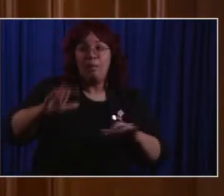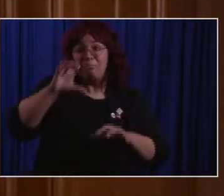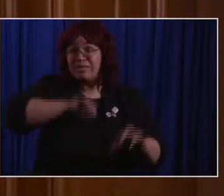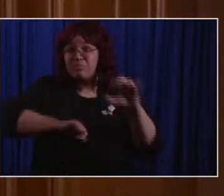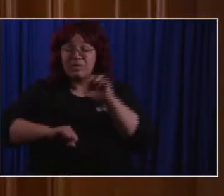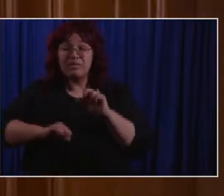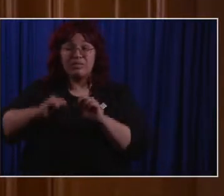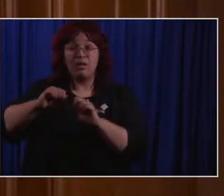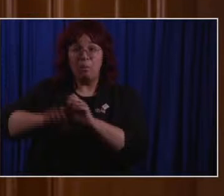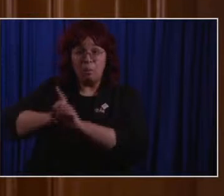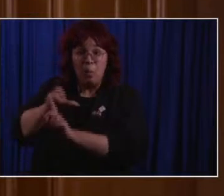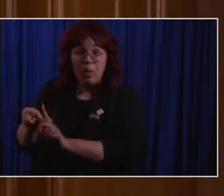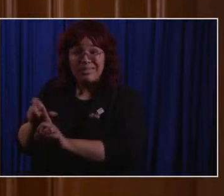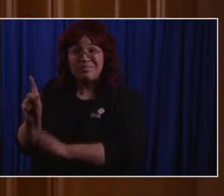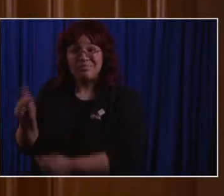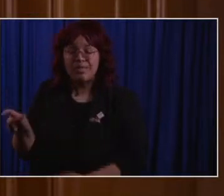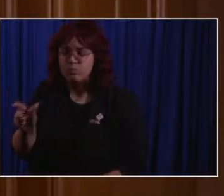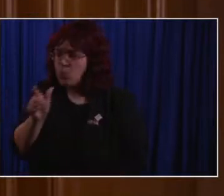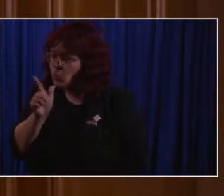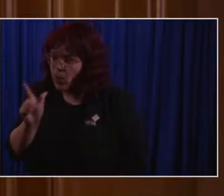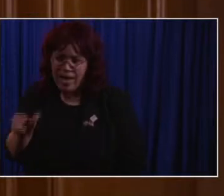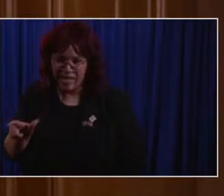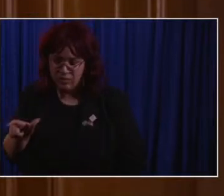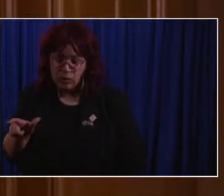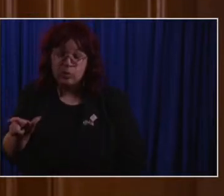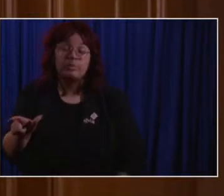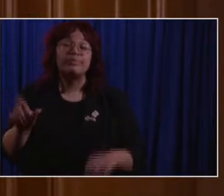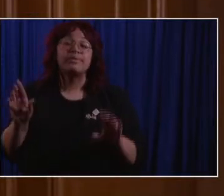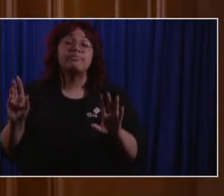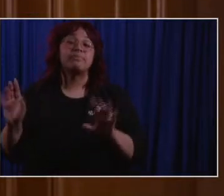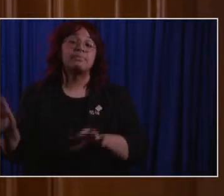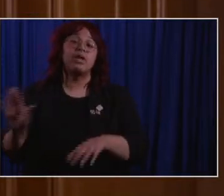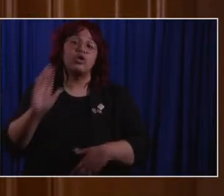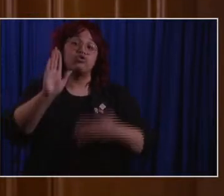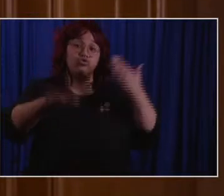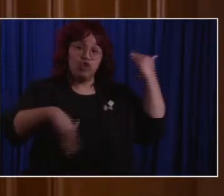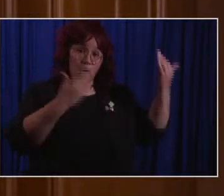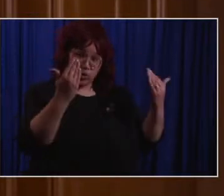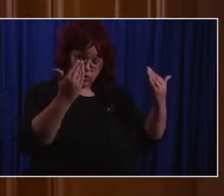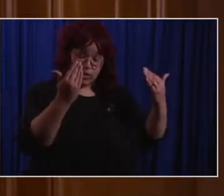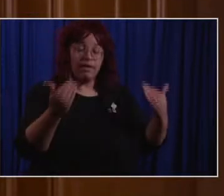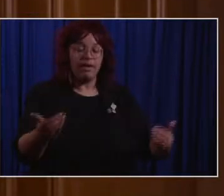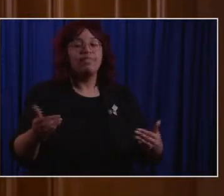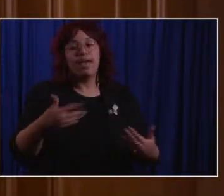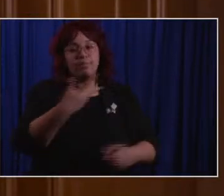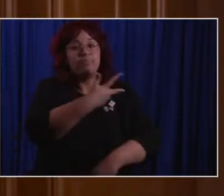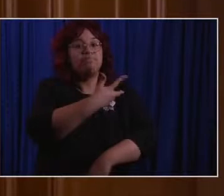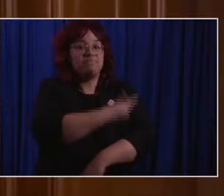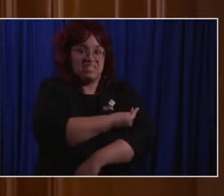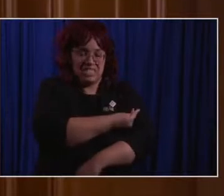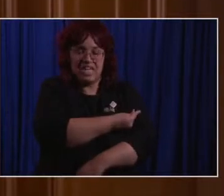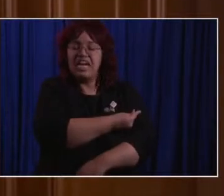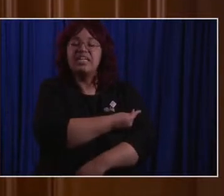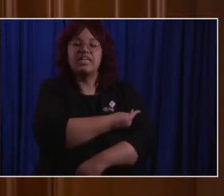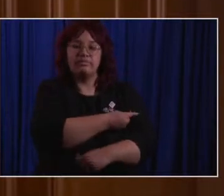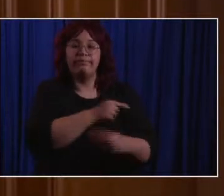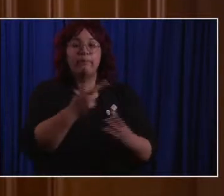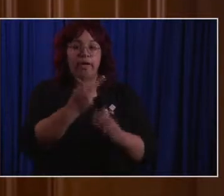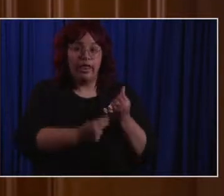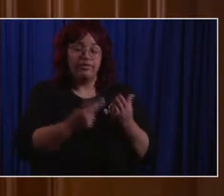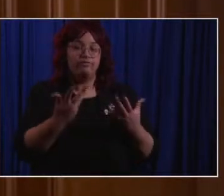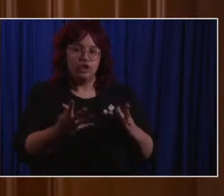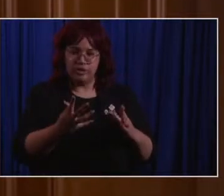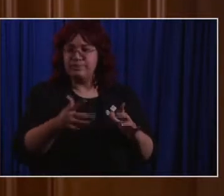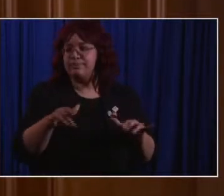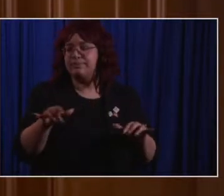course, applies to adults. It applies to all adults except those who are in nursing homes, assisted living facilities, or